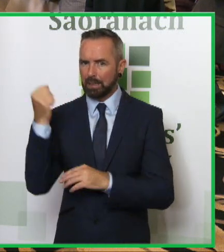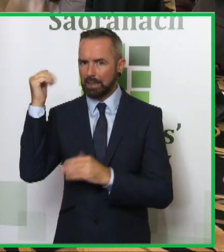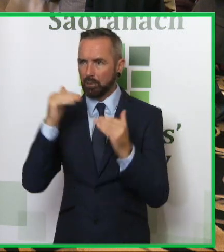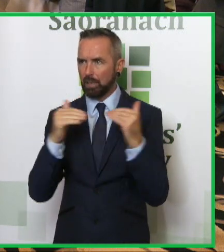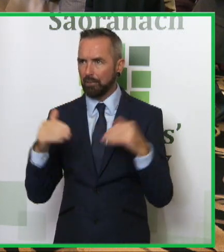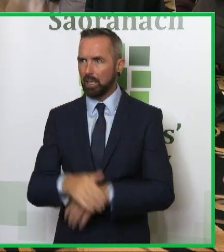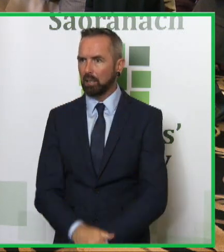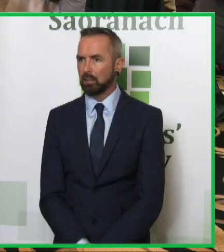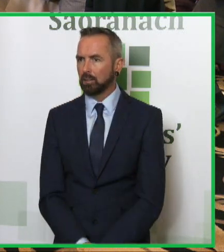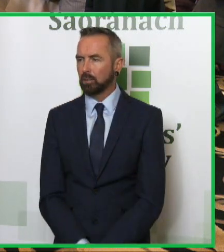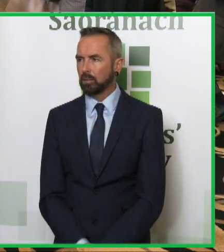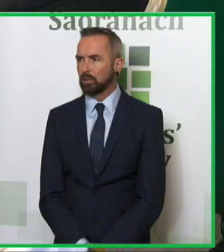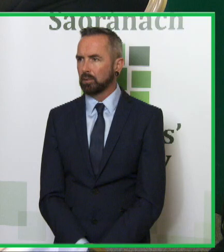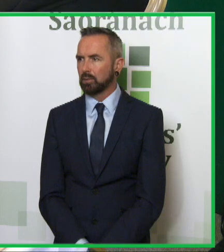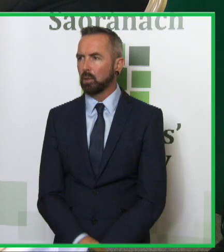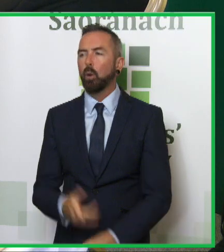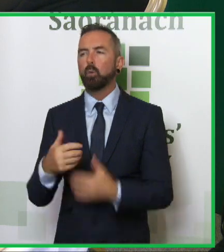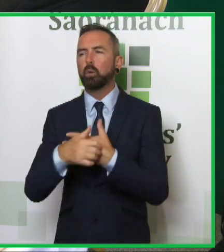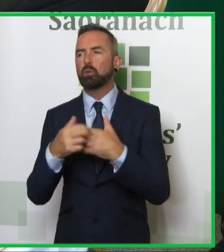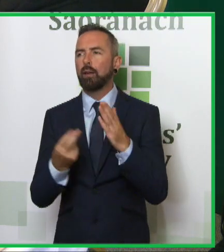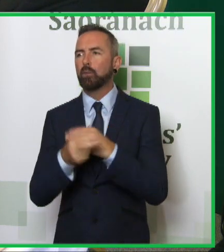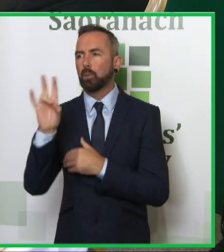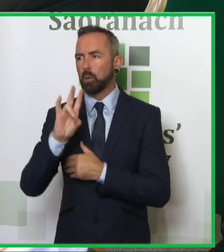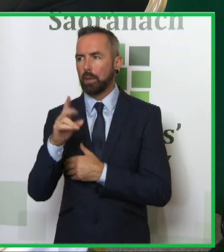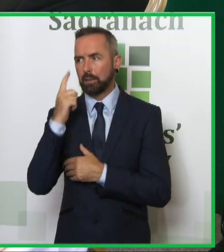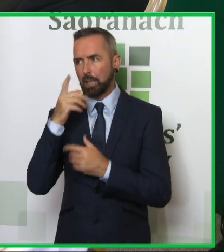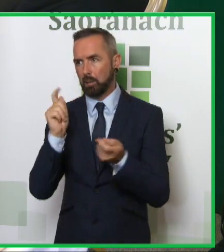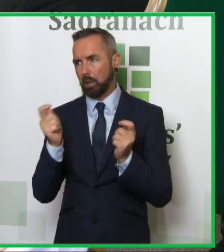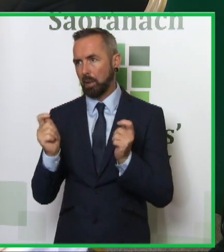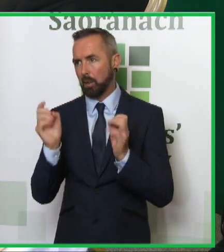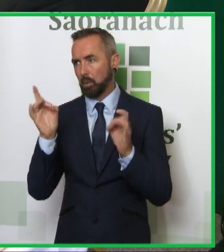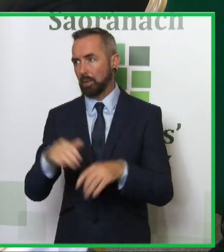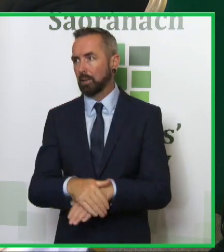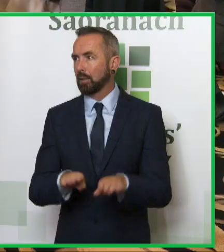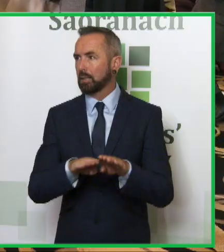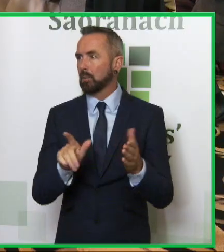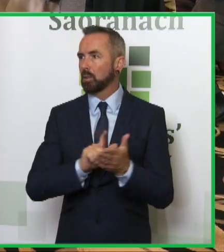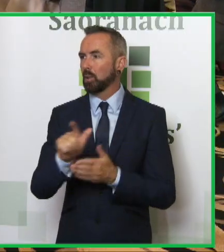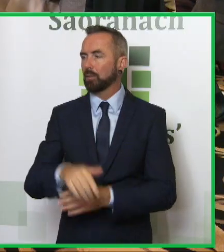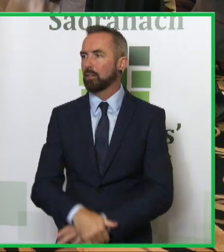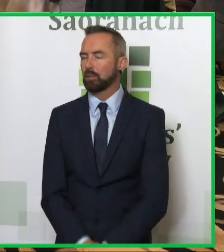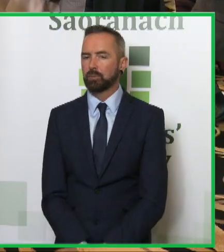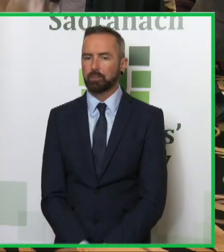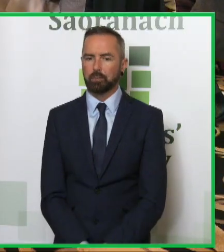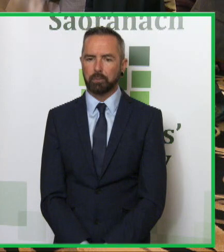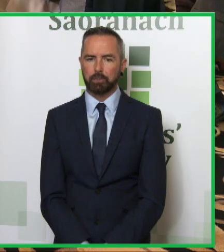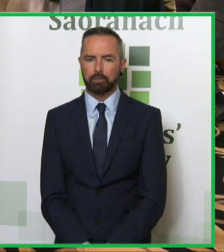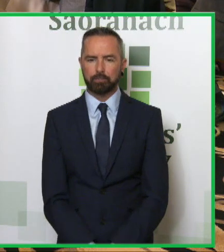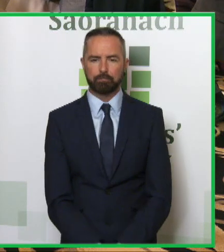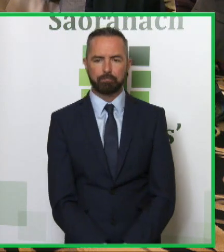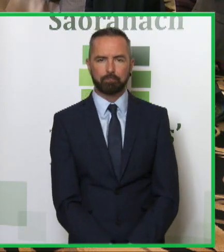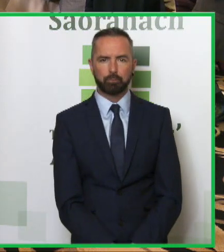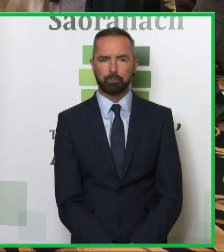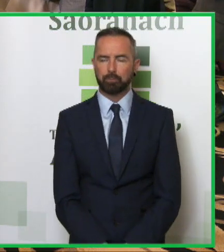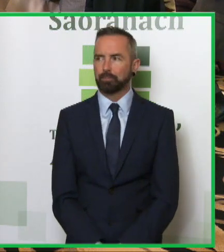expect. But look, let us craft something. Sorry, we'll do something on that. Table 12. Sorry, apologies. Hi, sorry,